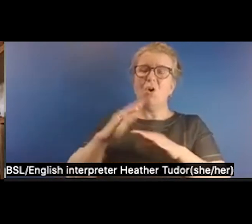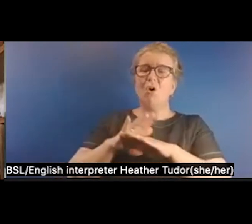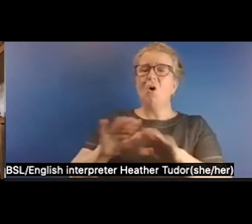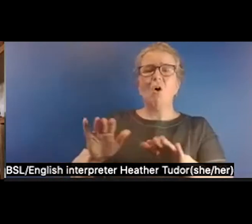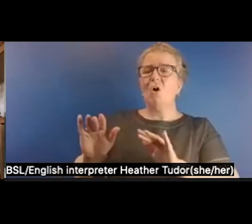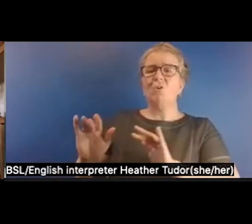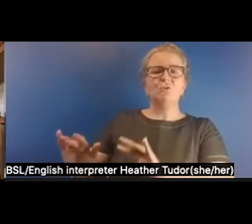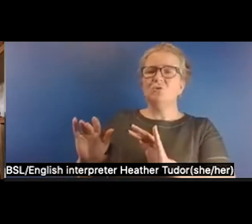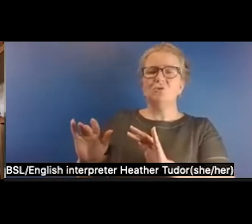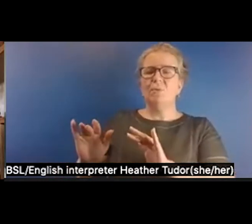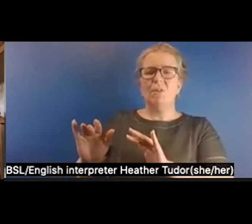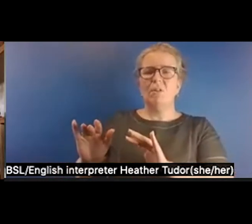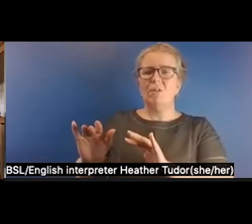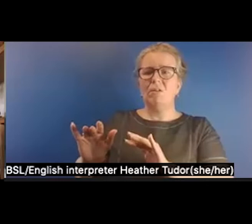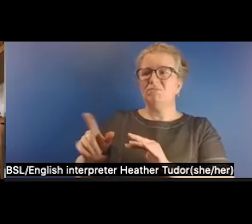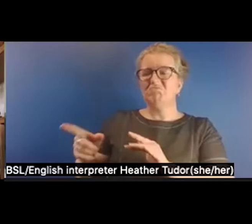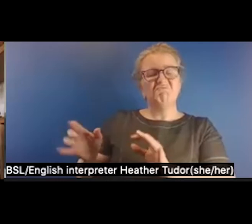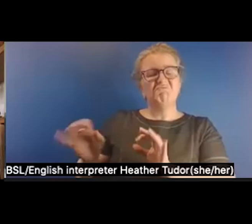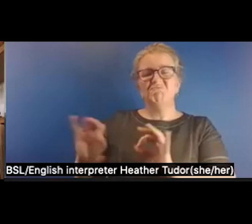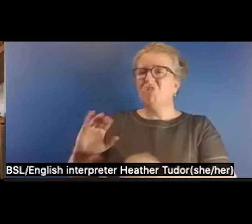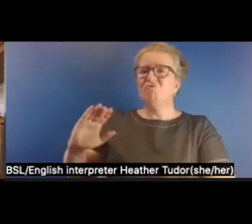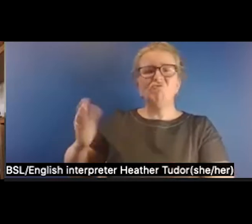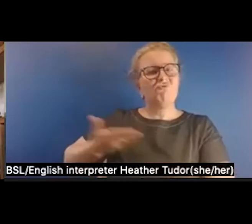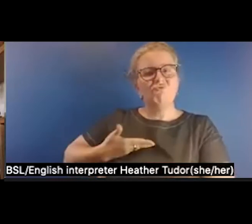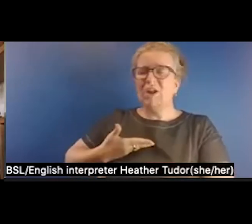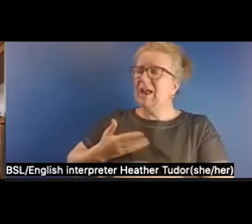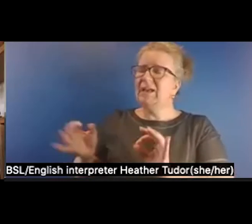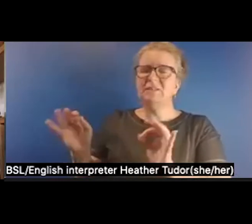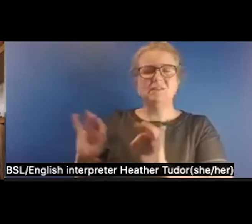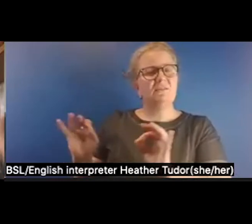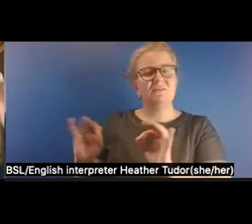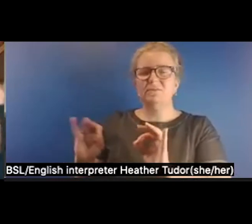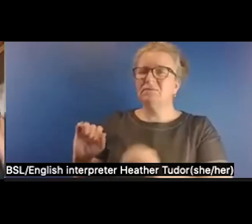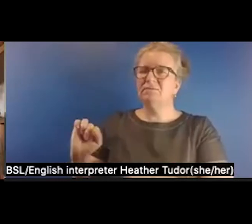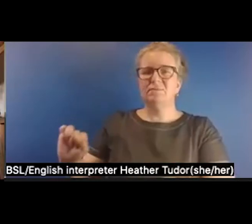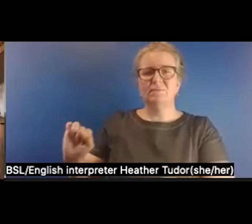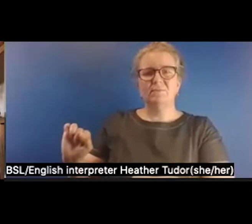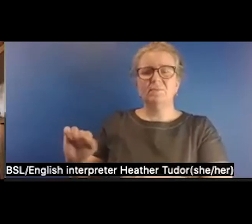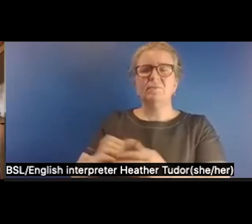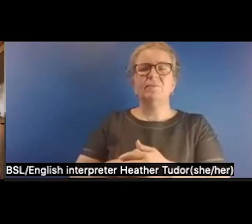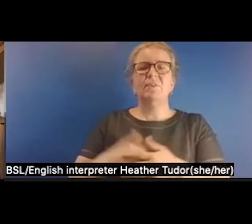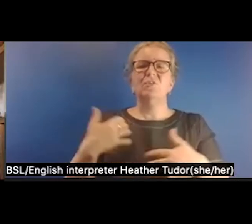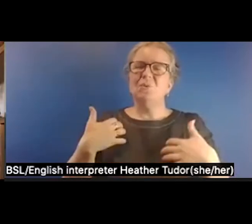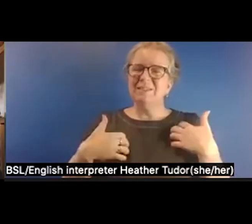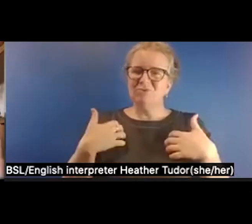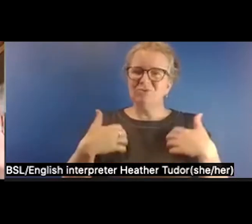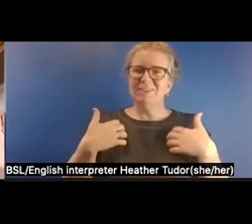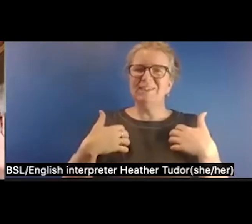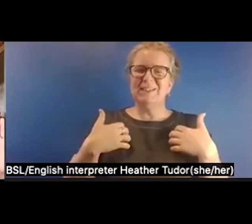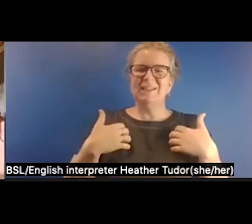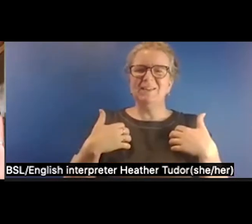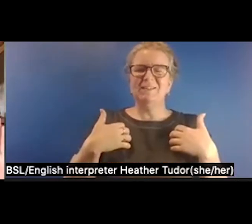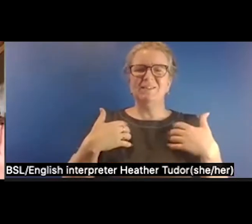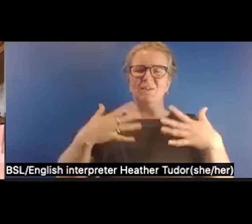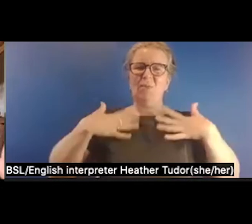right to have the rights. And it's so interesting how the positioning of the body, which is standing